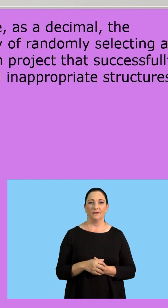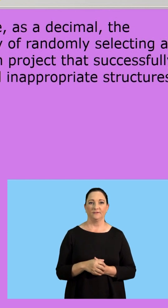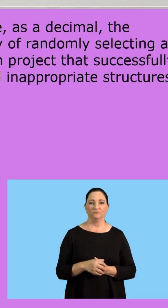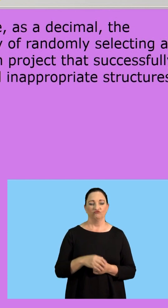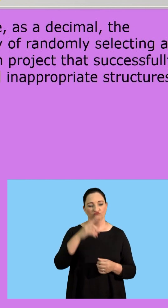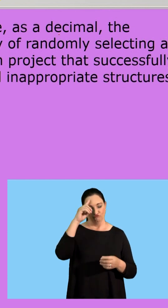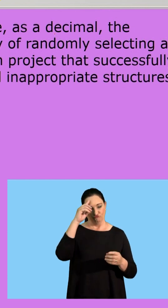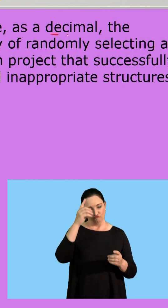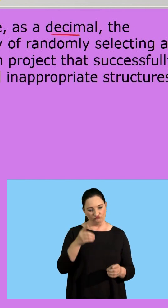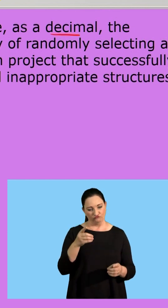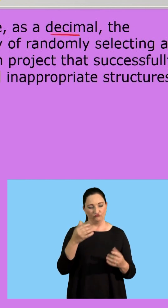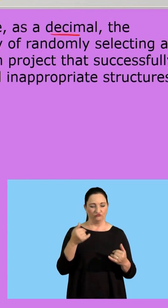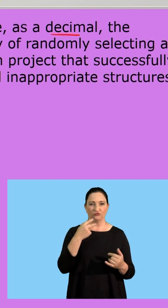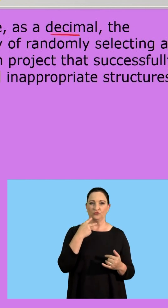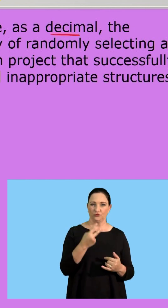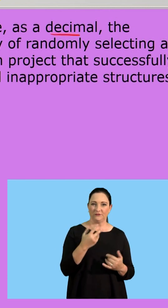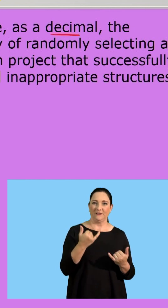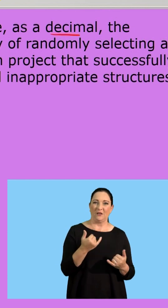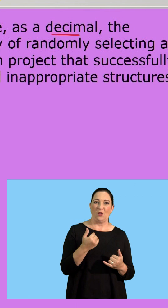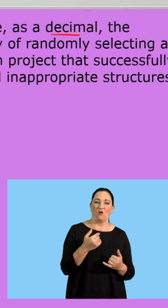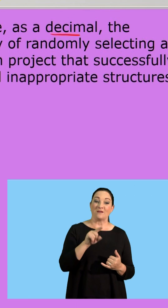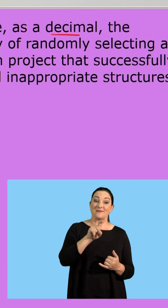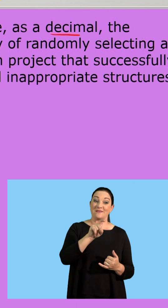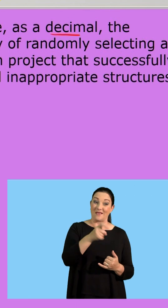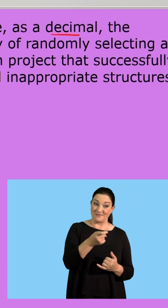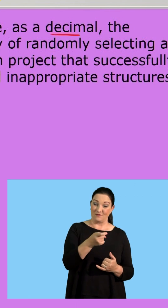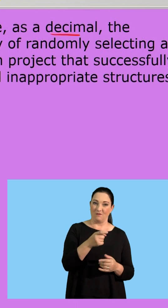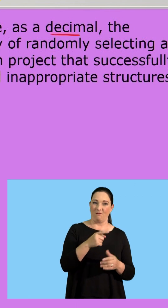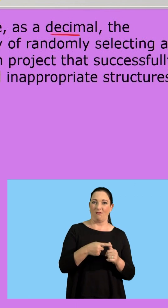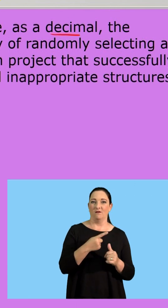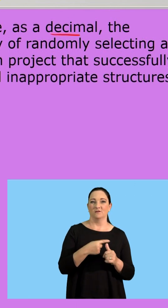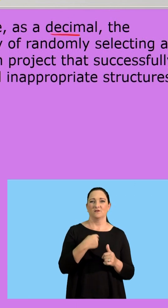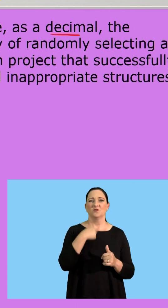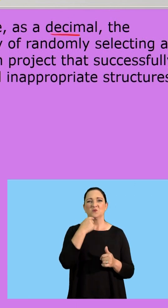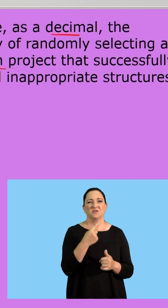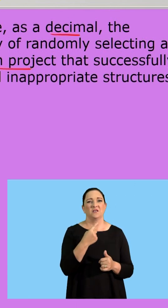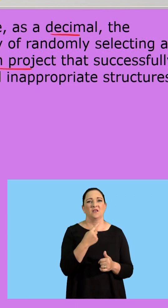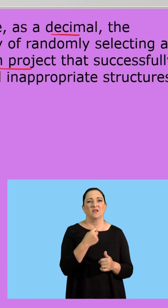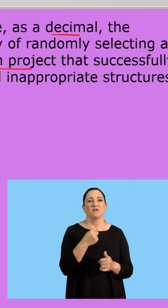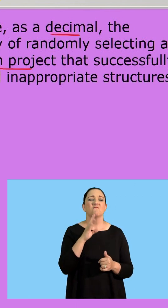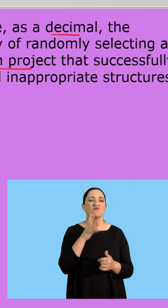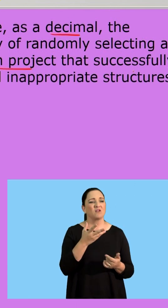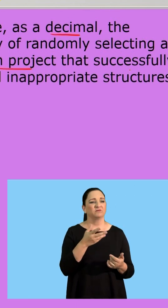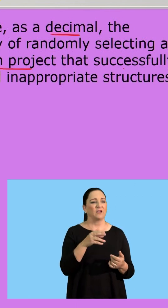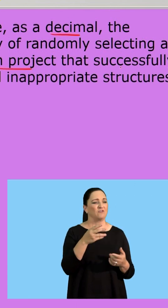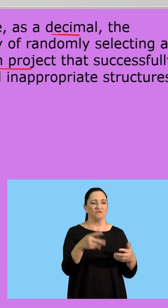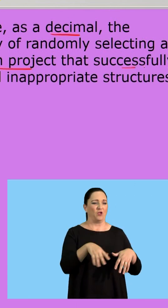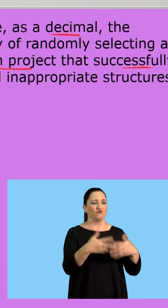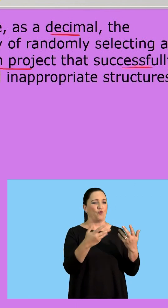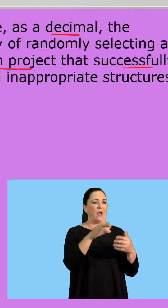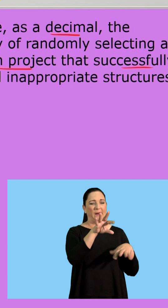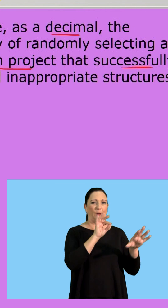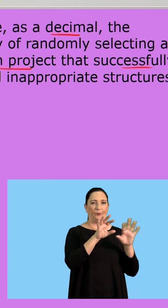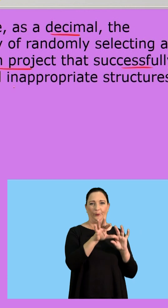determine as a decimal the probability of randomly selecting a renovation project that